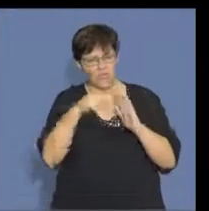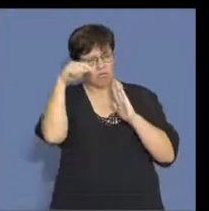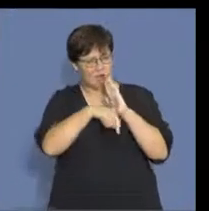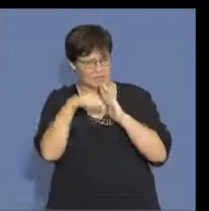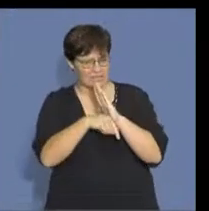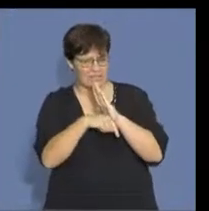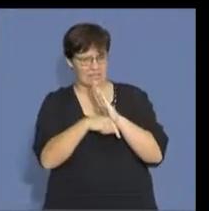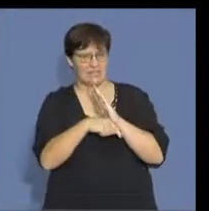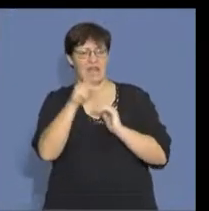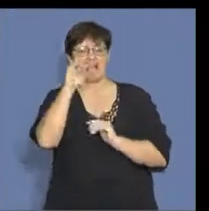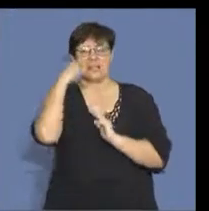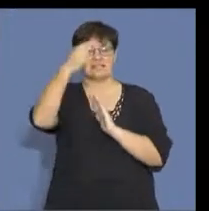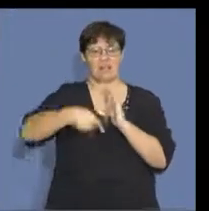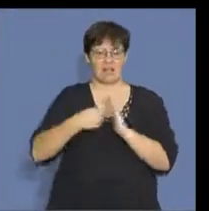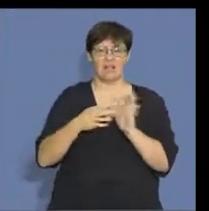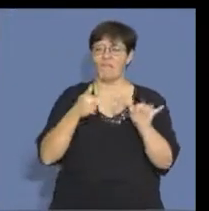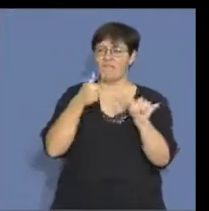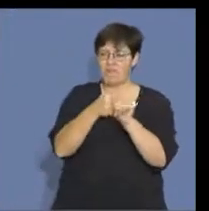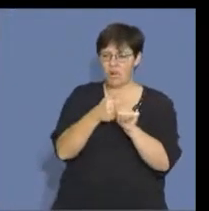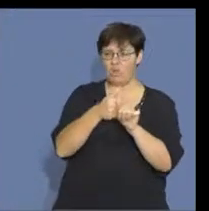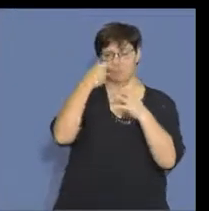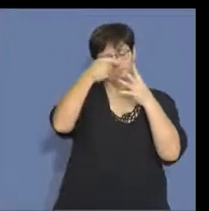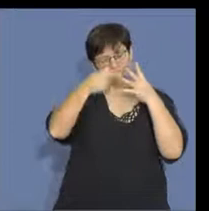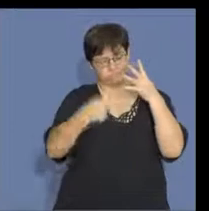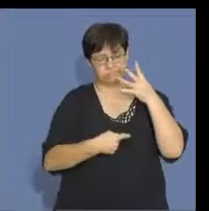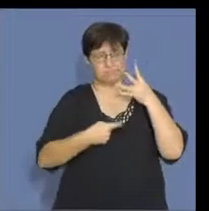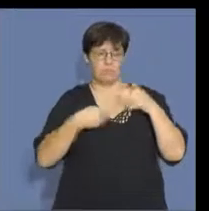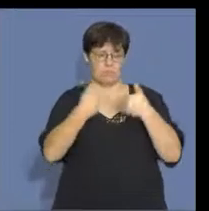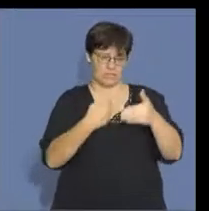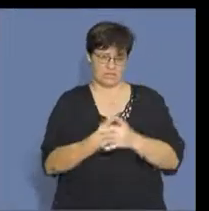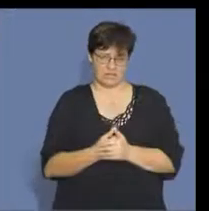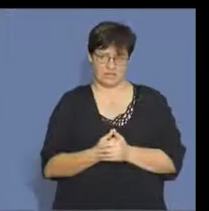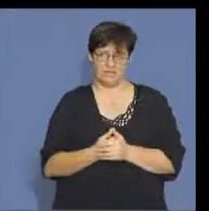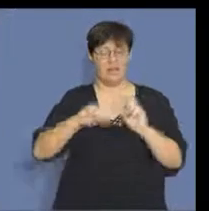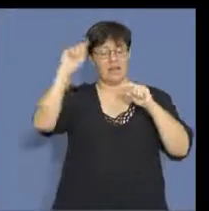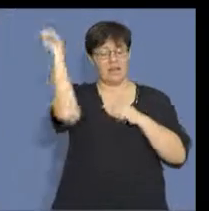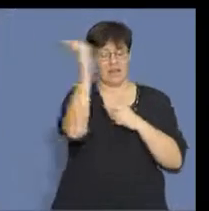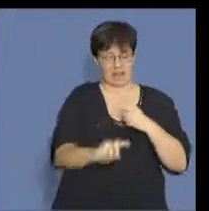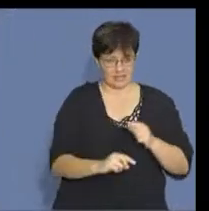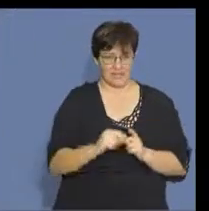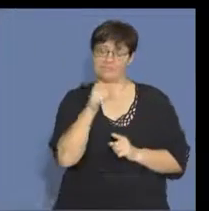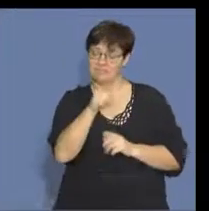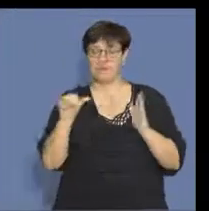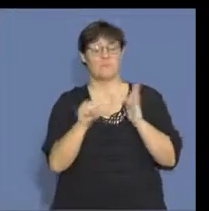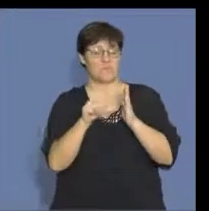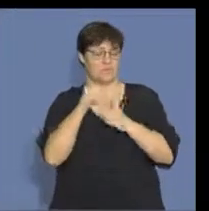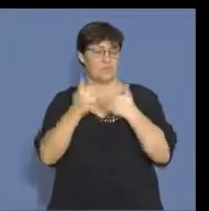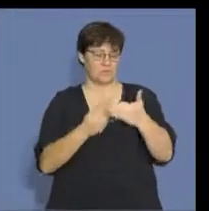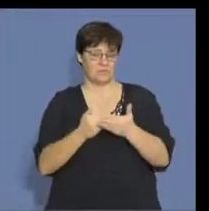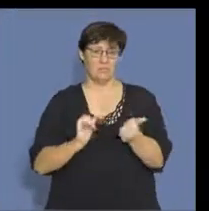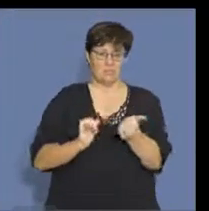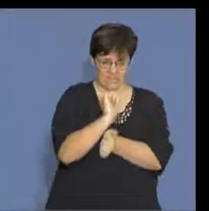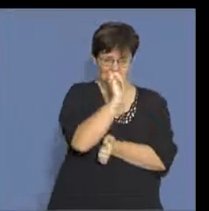of nitrogen cycle following these several processes. Lightening is a significant process in